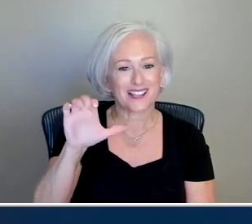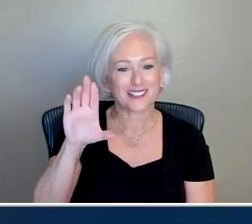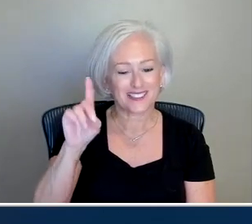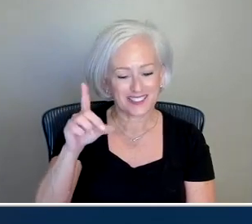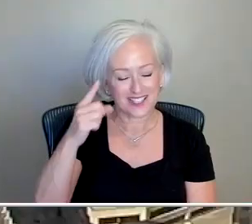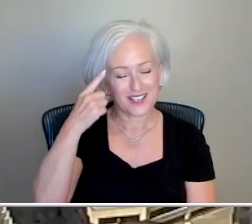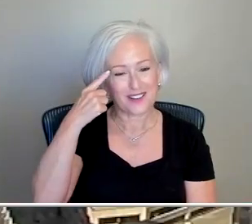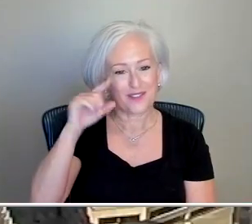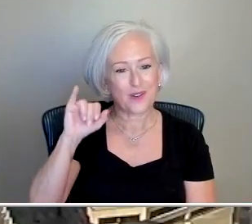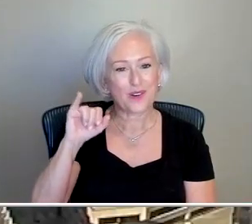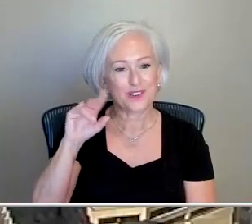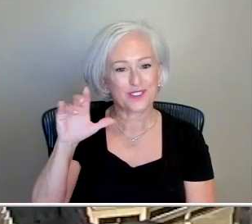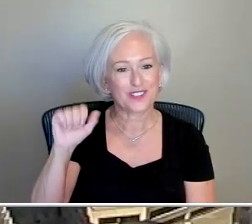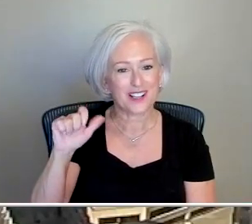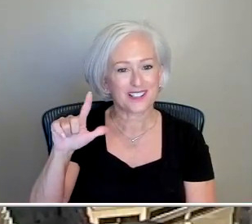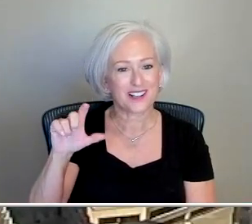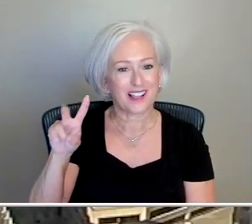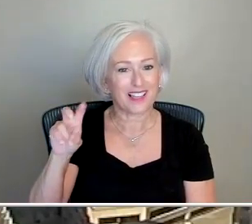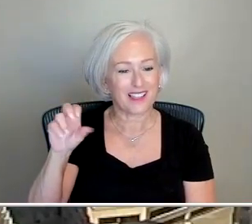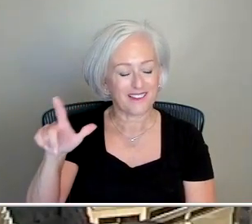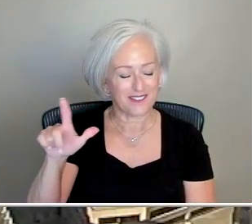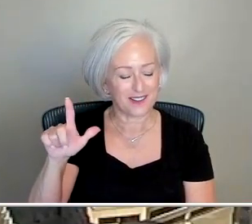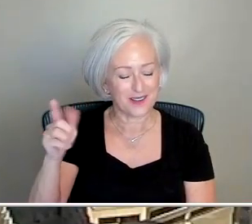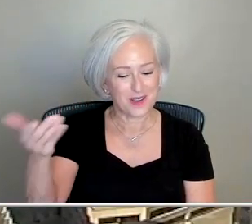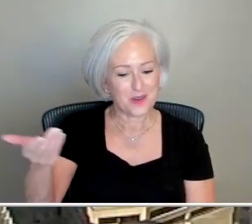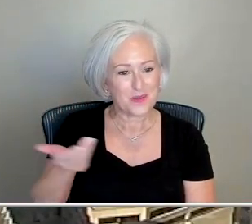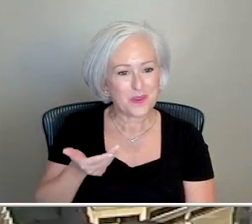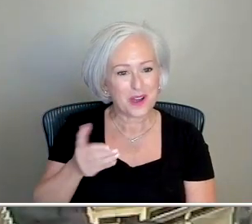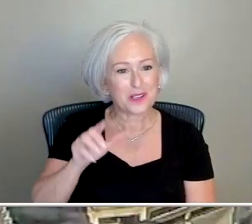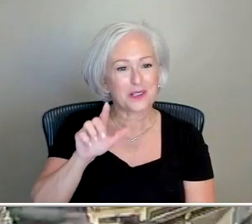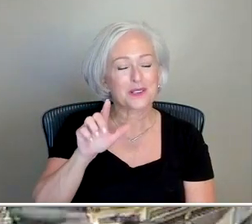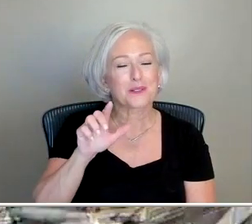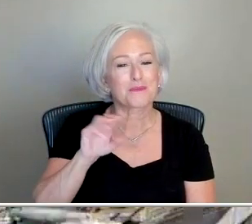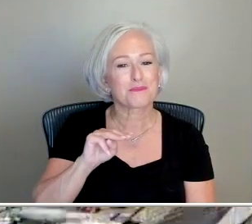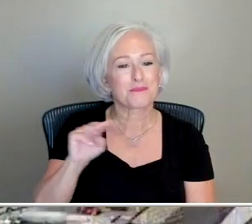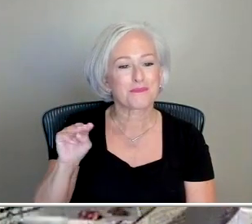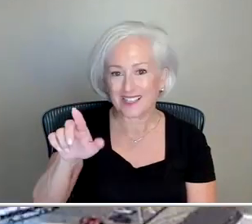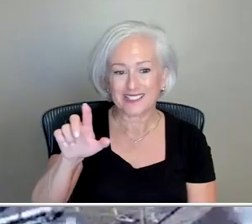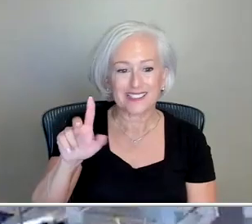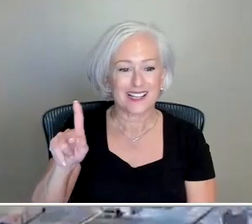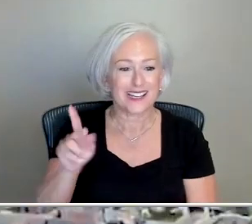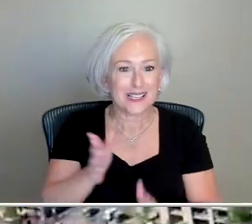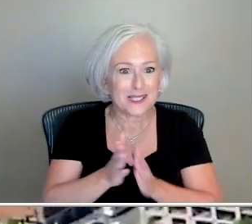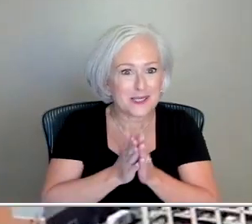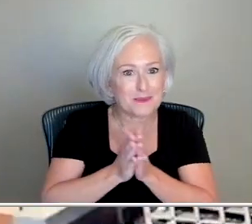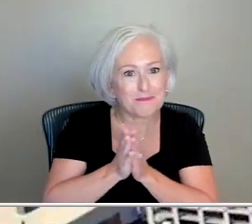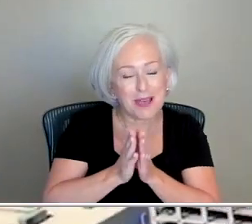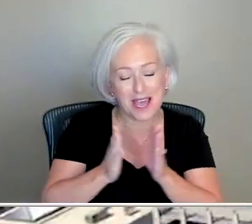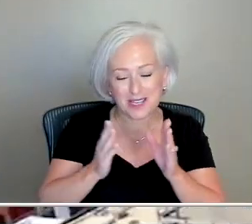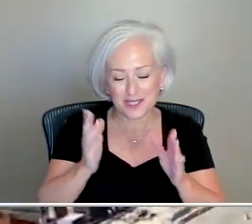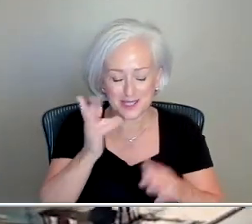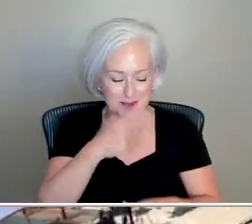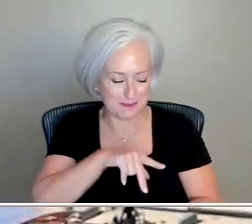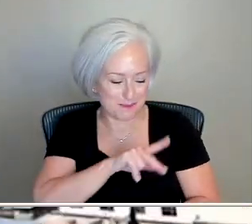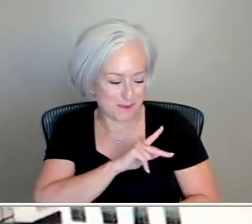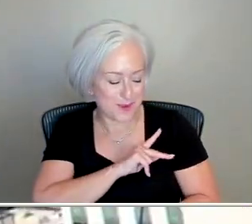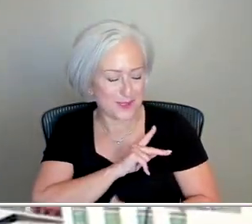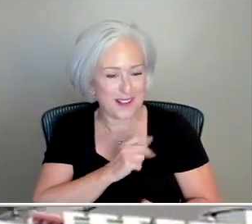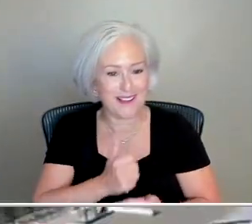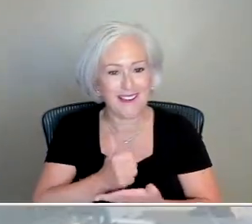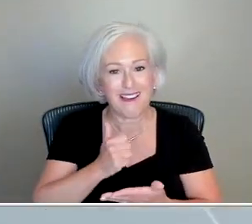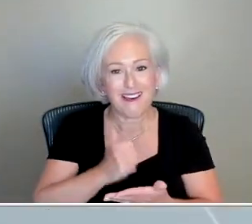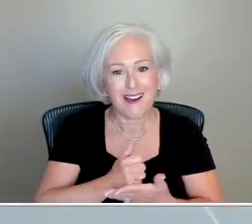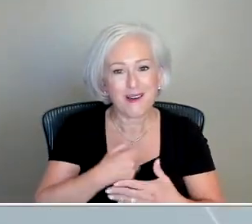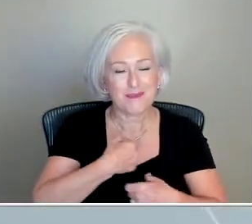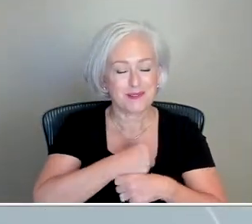Update. Gary Lezak's passion and personality helped make the meteorologist a household name in the Kansas City metro,